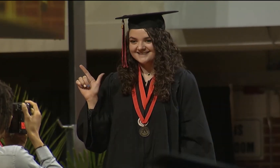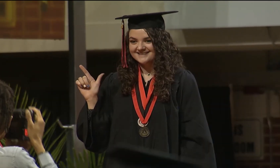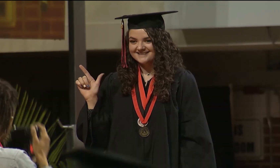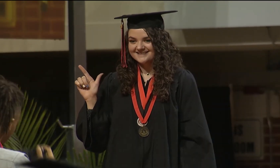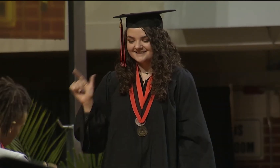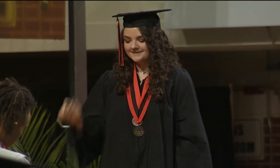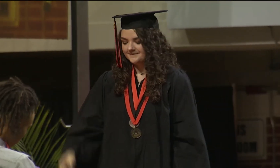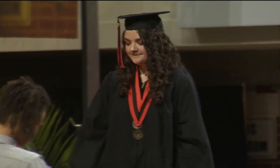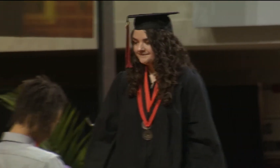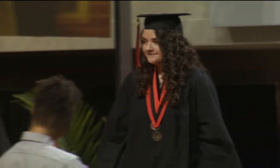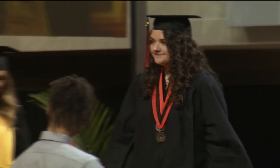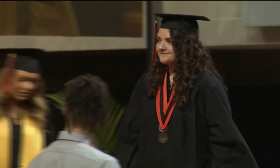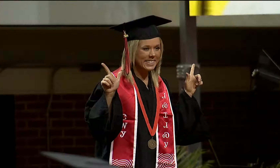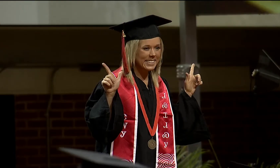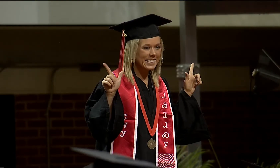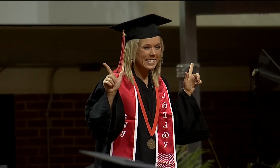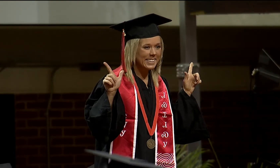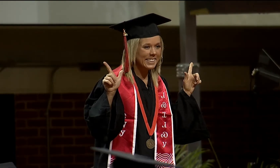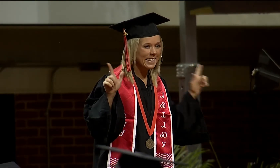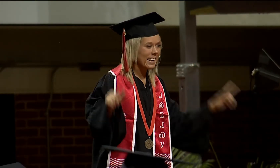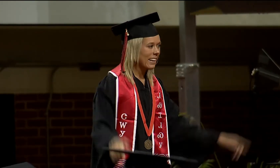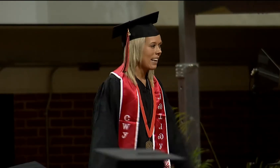Jillian Fetkovich.